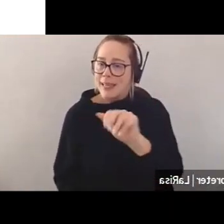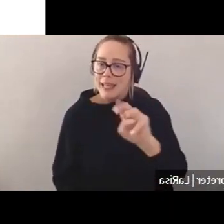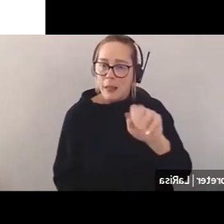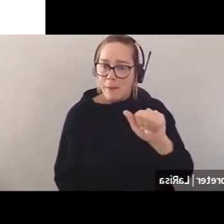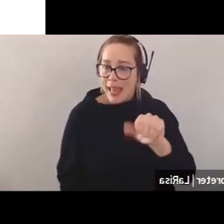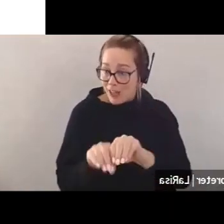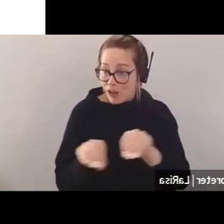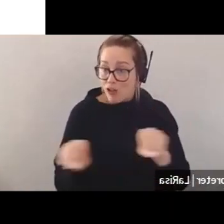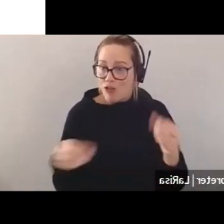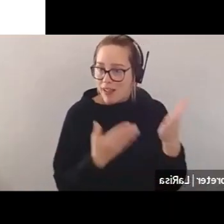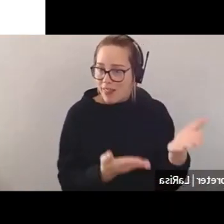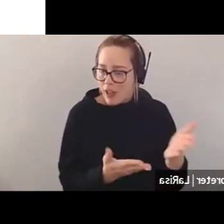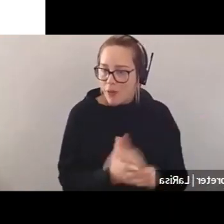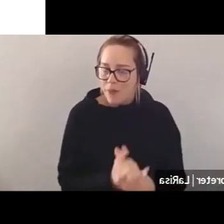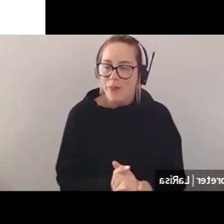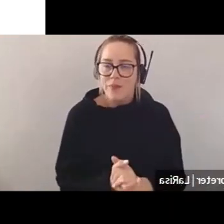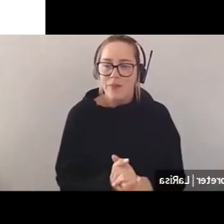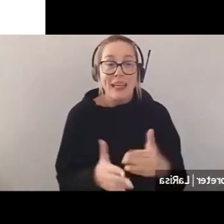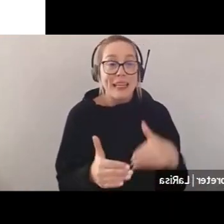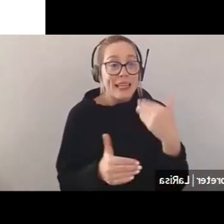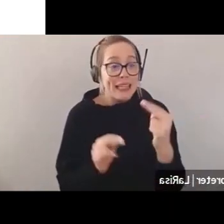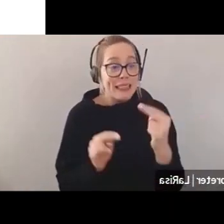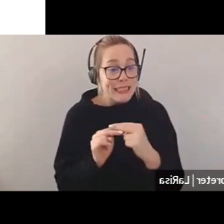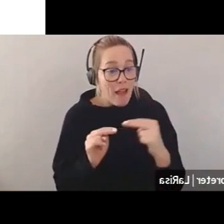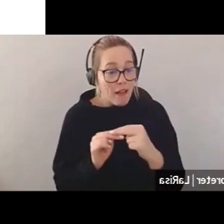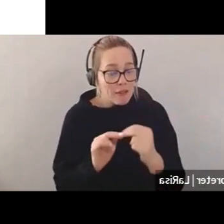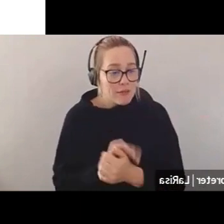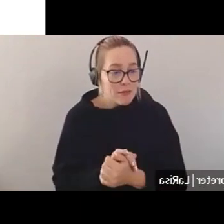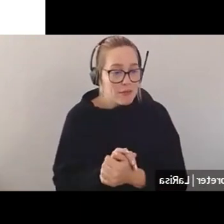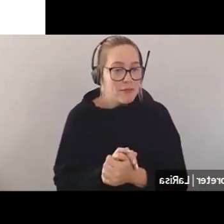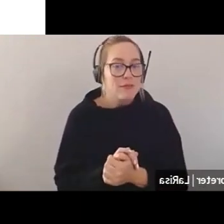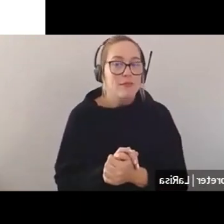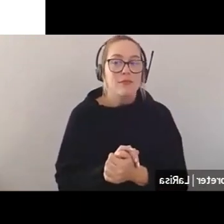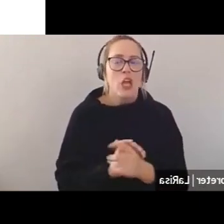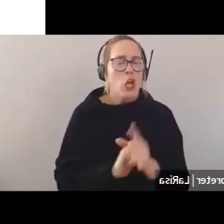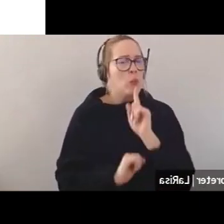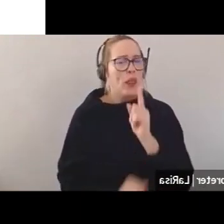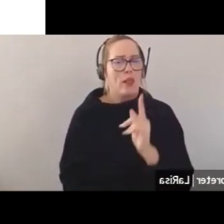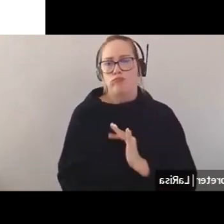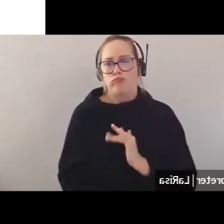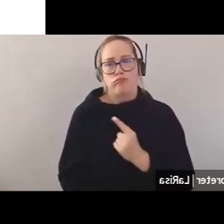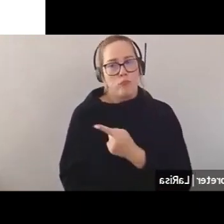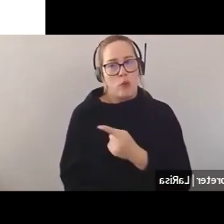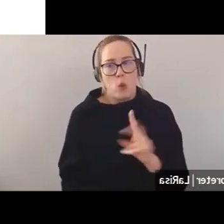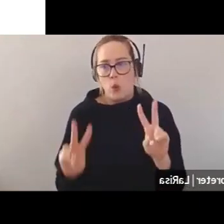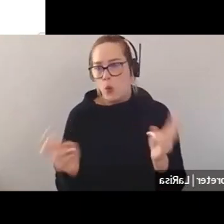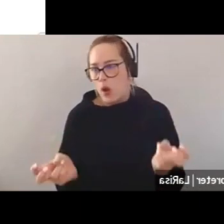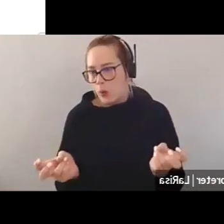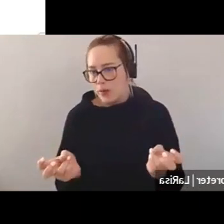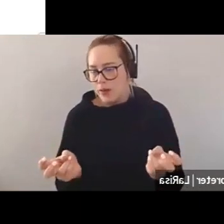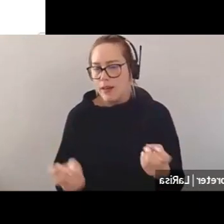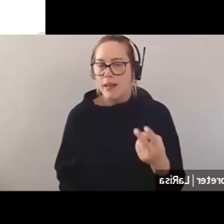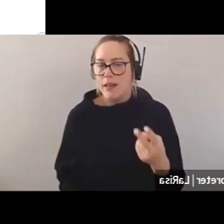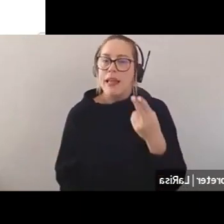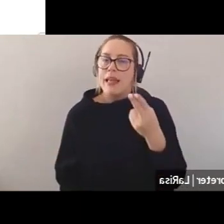my undergraduate and graduate degrees. And so you can head to the next slide if you don't mind.